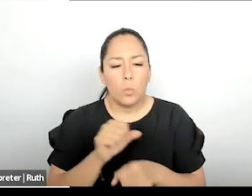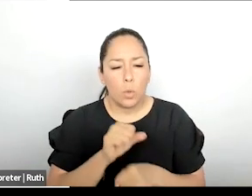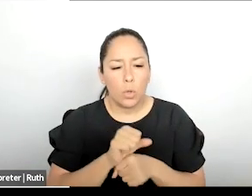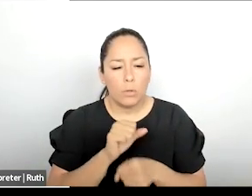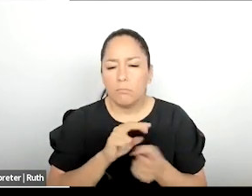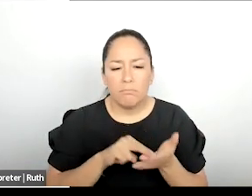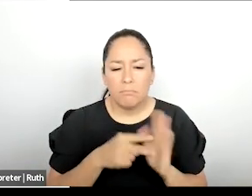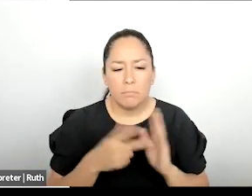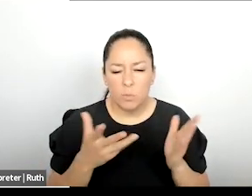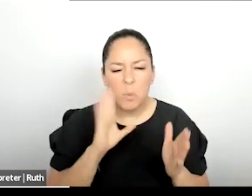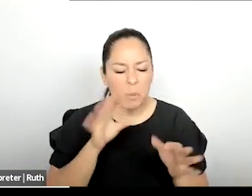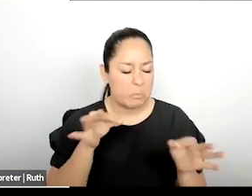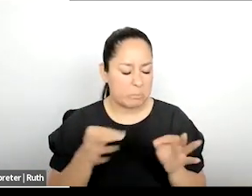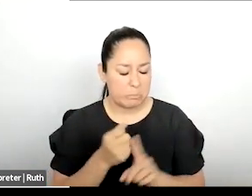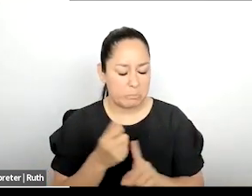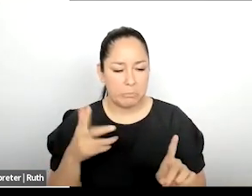Next slide.